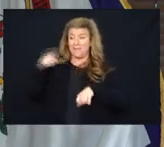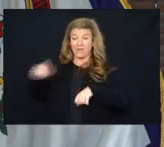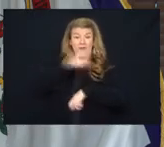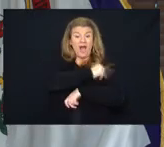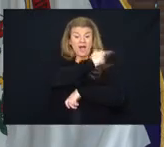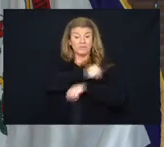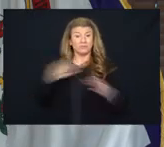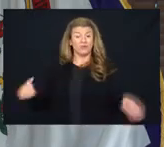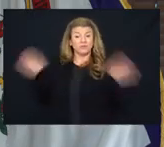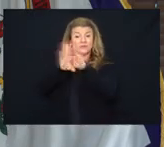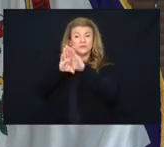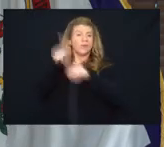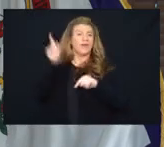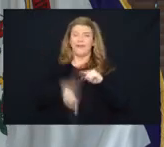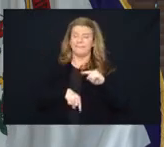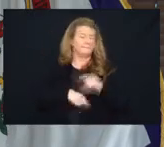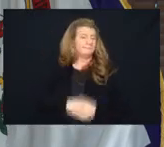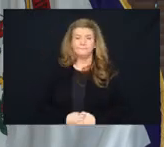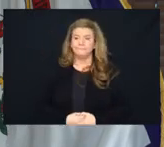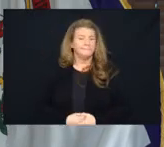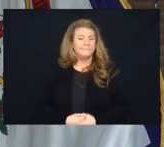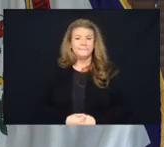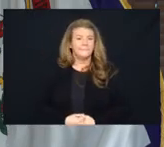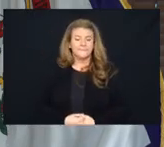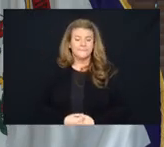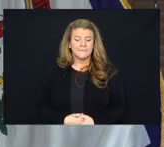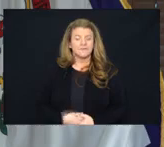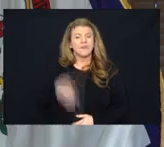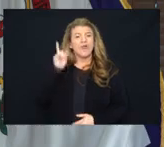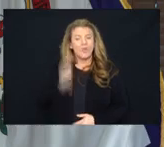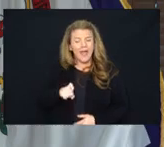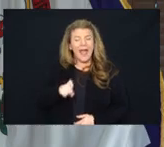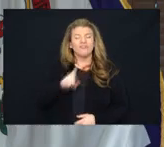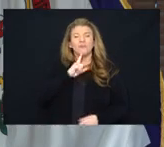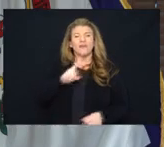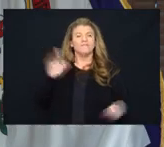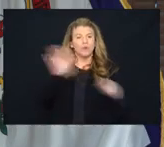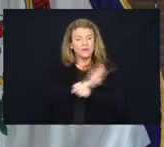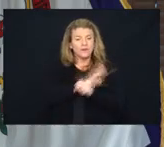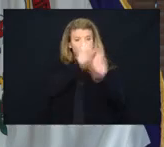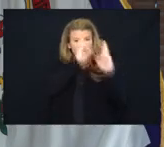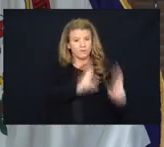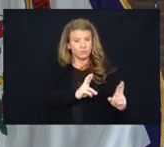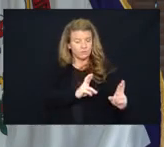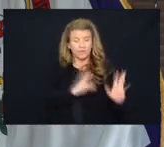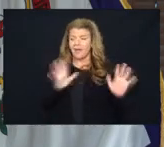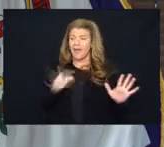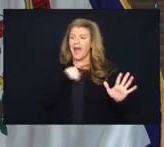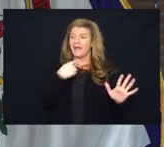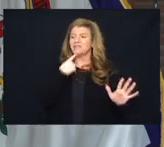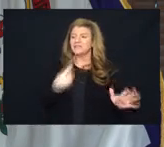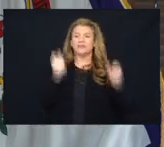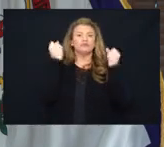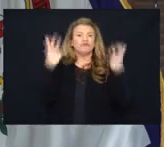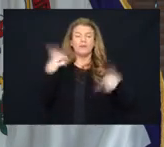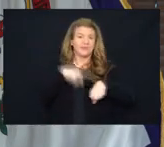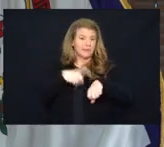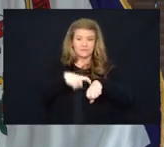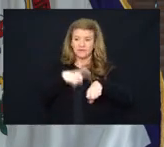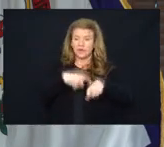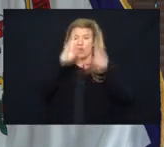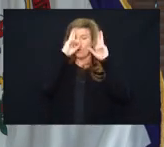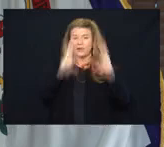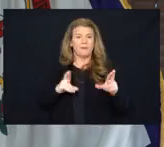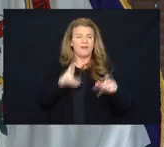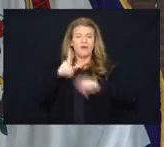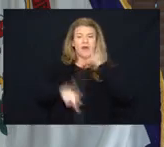close their doors. That's all there is to it. And we got to be totally respectful and I've said it 1,000 times, respectful